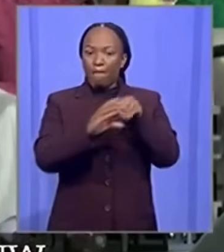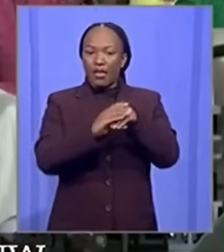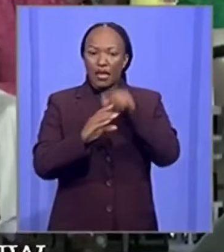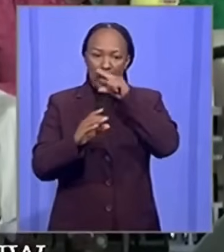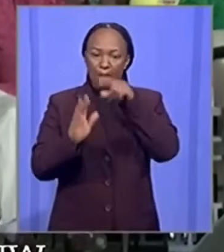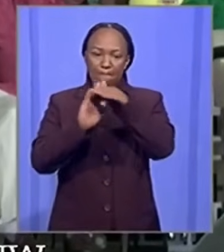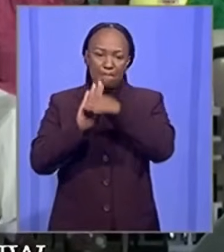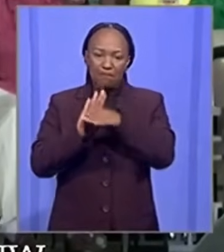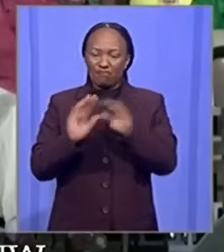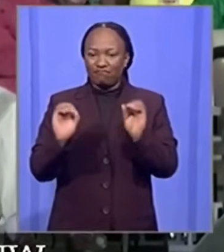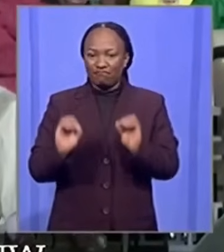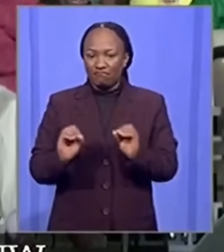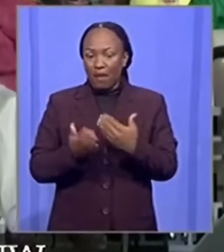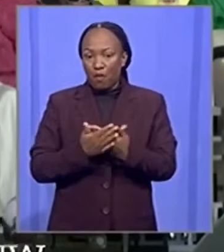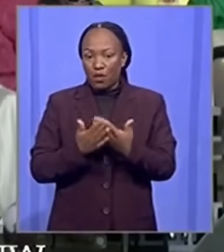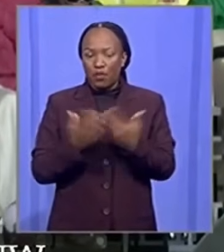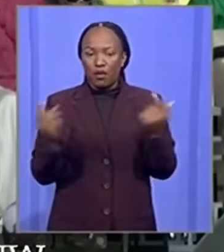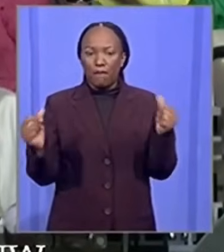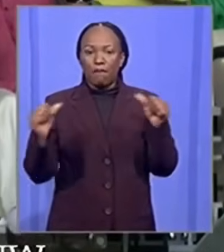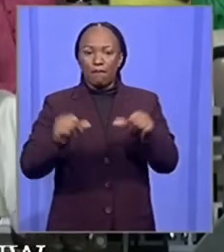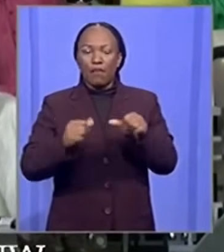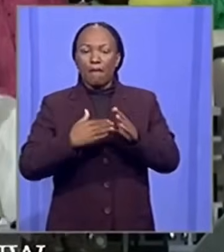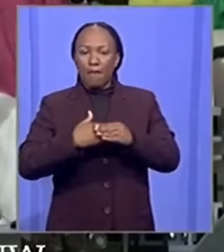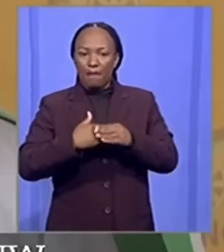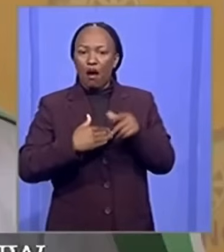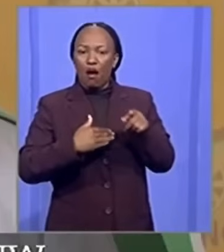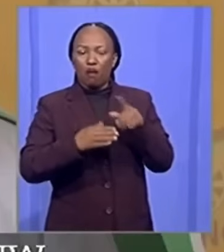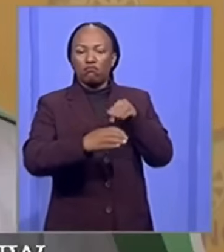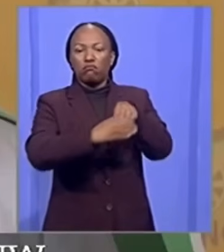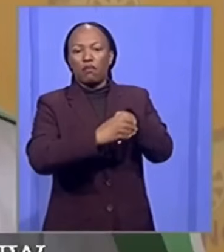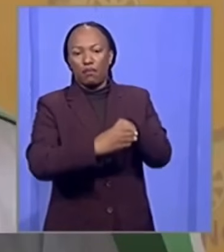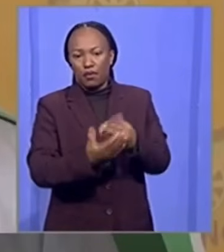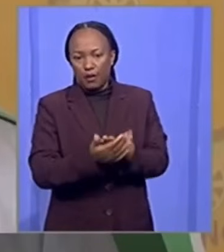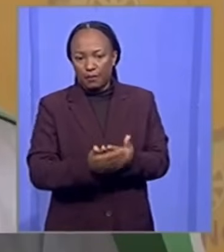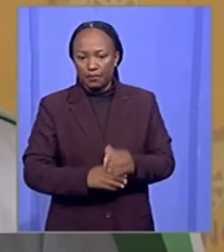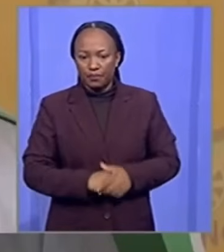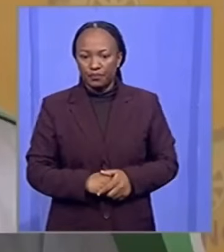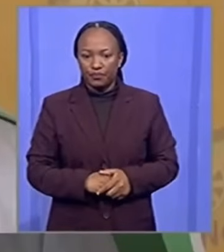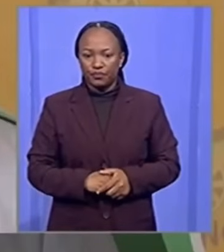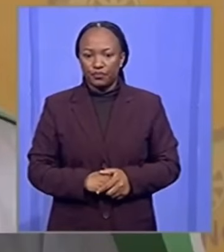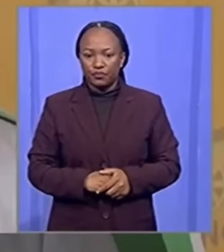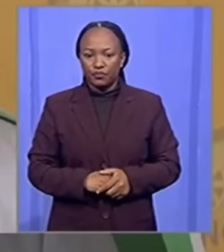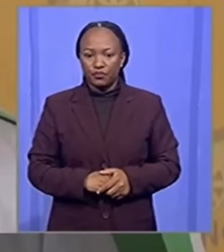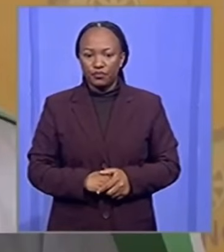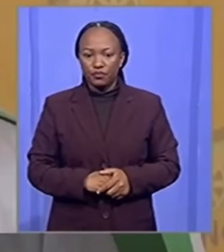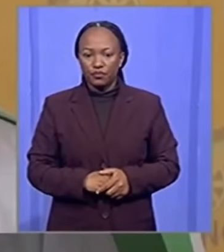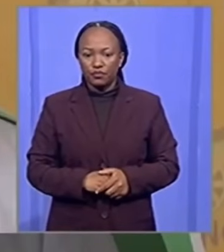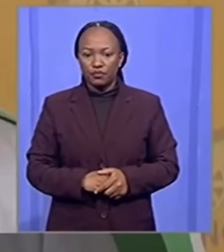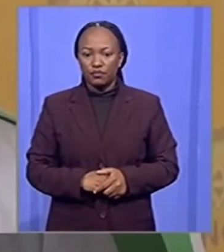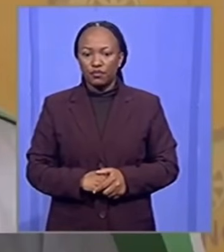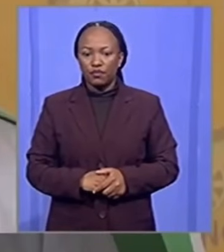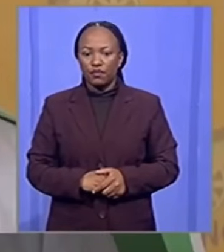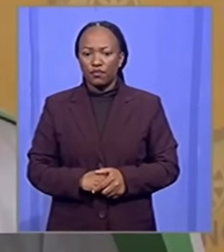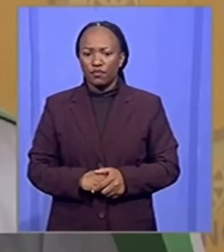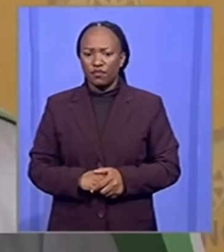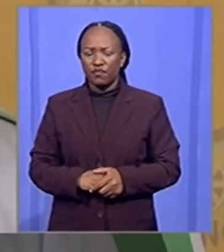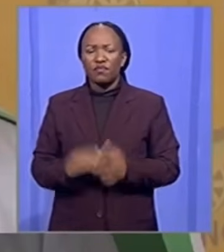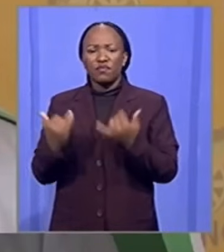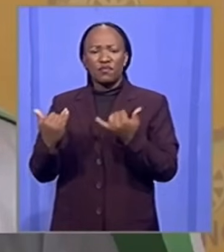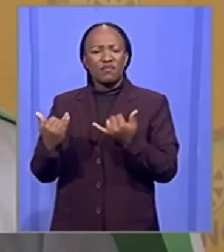go bonala fa a ka boa jaaka leloko la kokoano theo molao. Ga re na mo di-coalition tse re tsena mo go tsona. Ga re na lekoko lepe